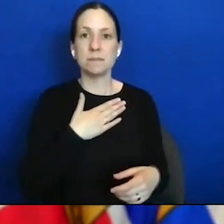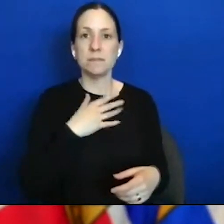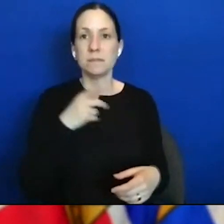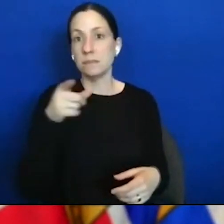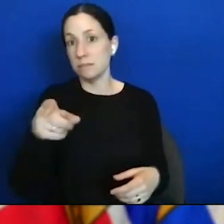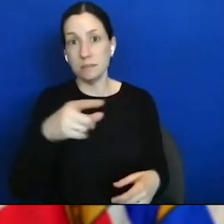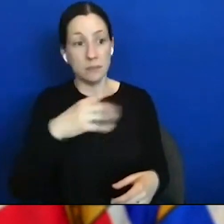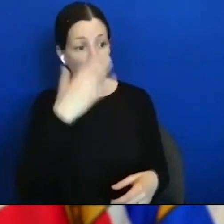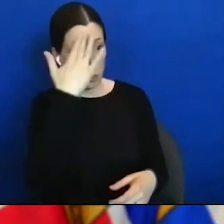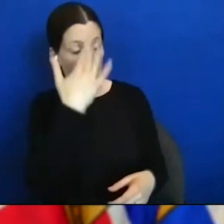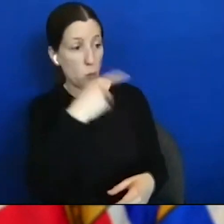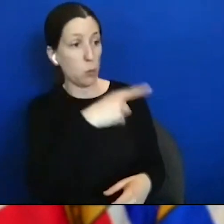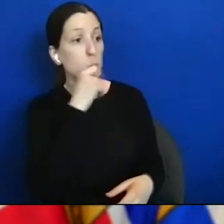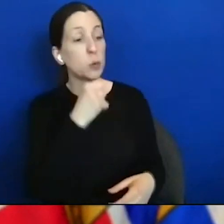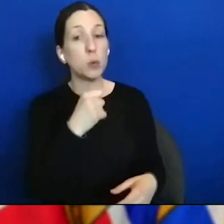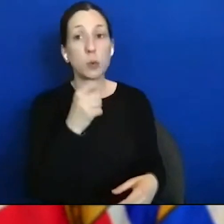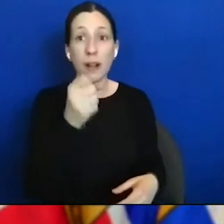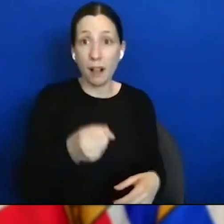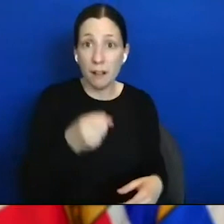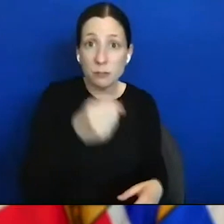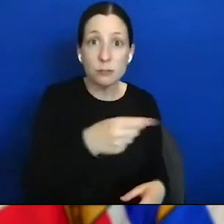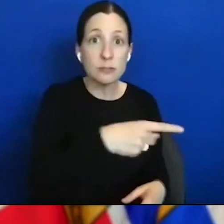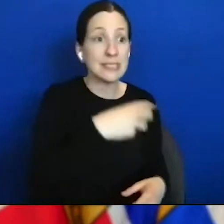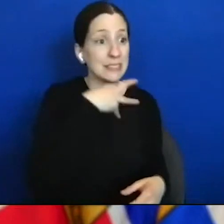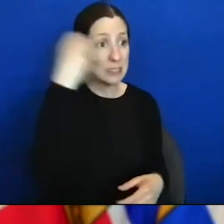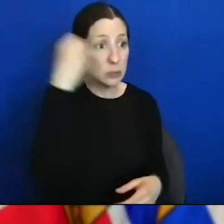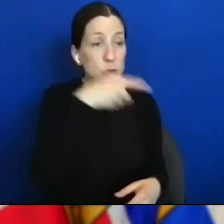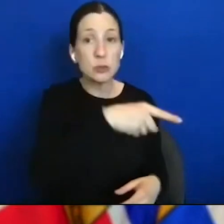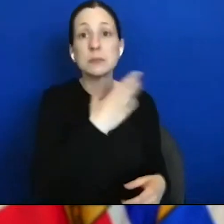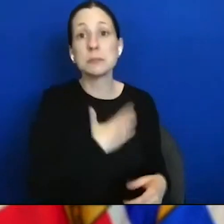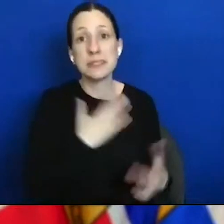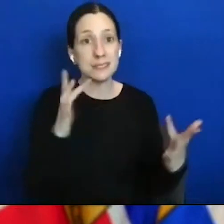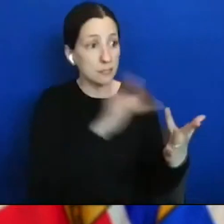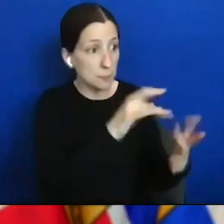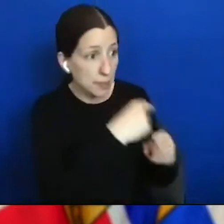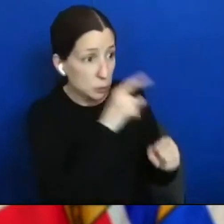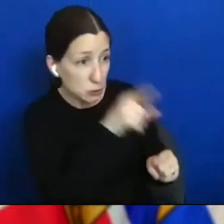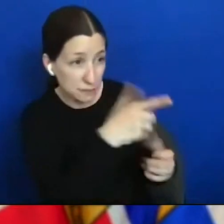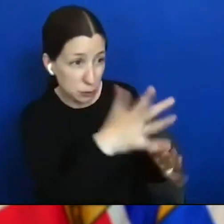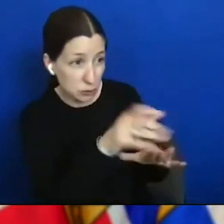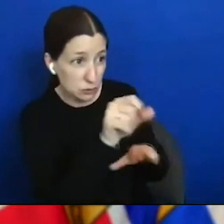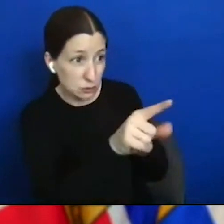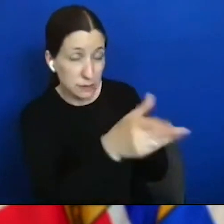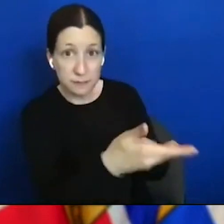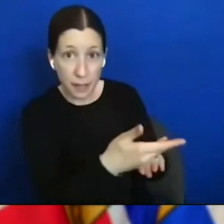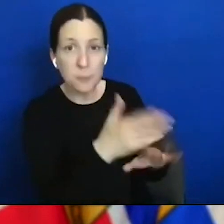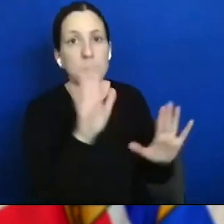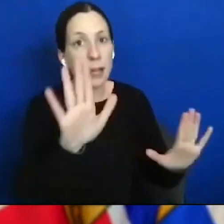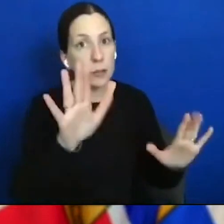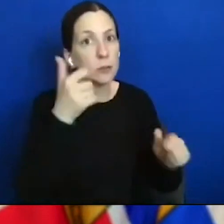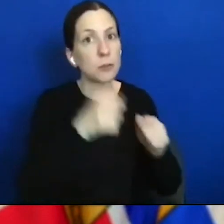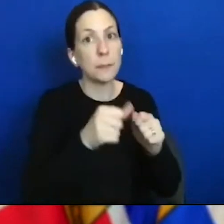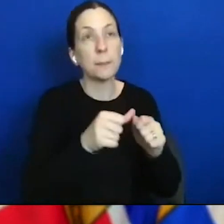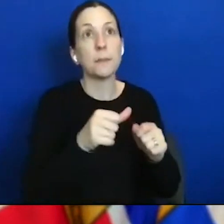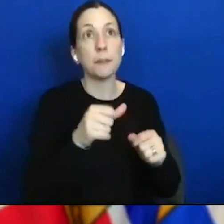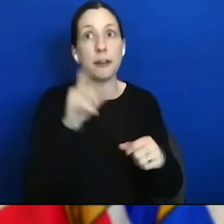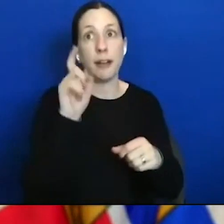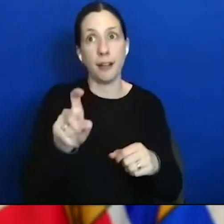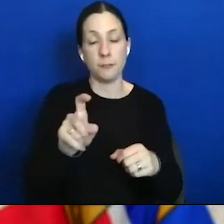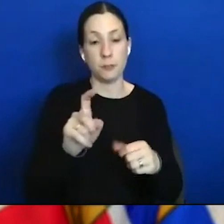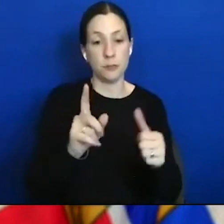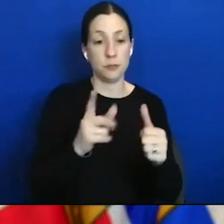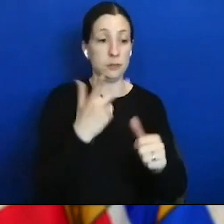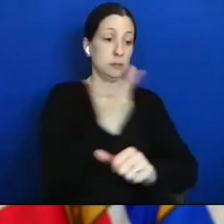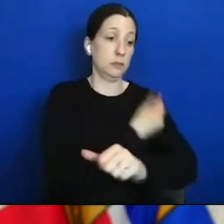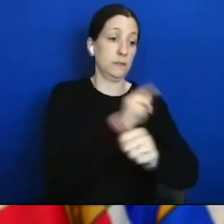life and check with them whether they've received the invite for their second dose. They won't get it until at least 8 weeks after dose